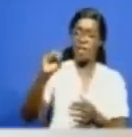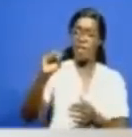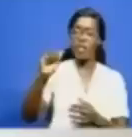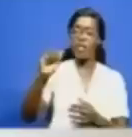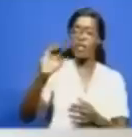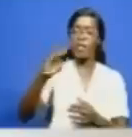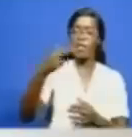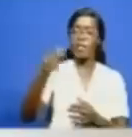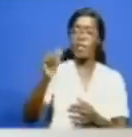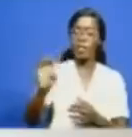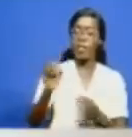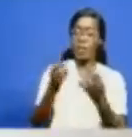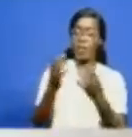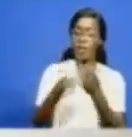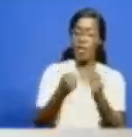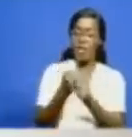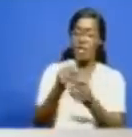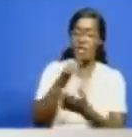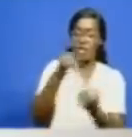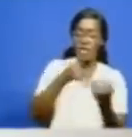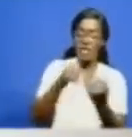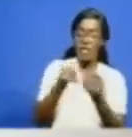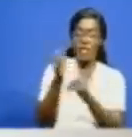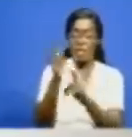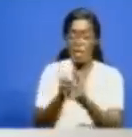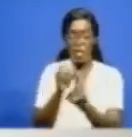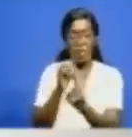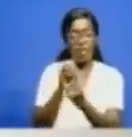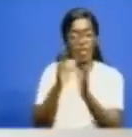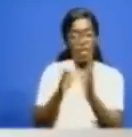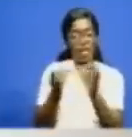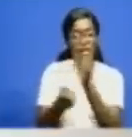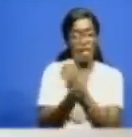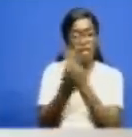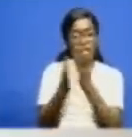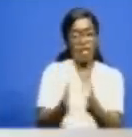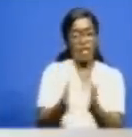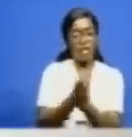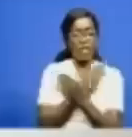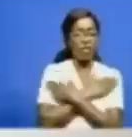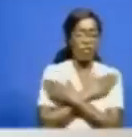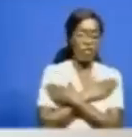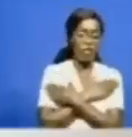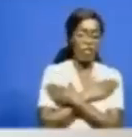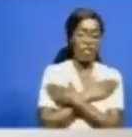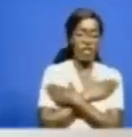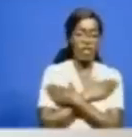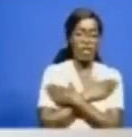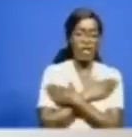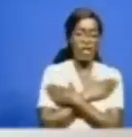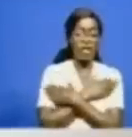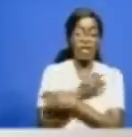Interactions with him as an elder, a mentor, a counselor, and a friend. Mzee